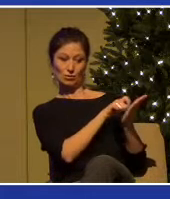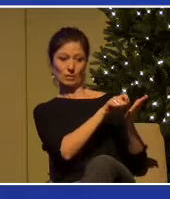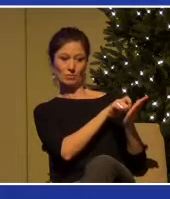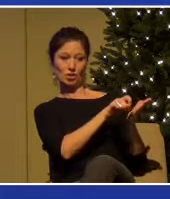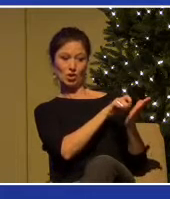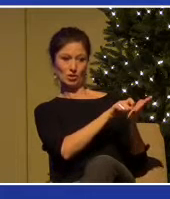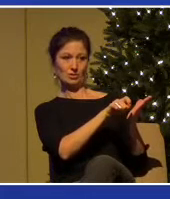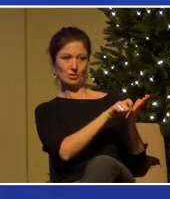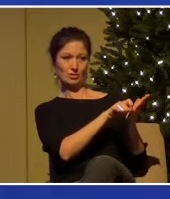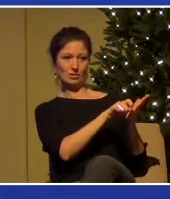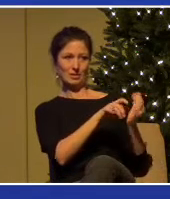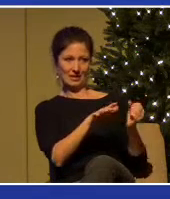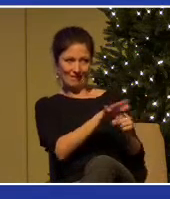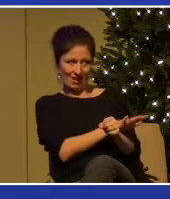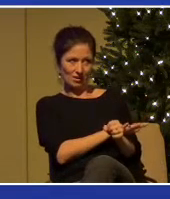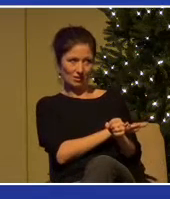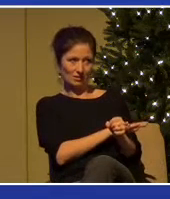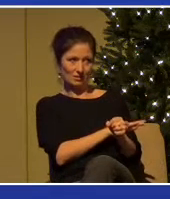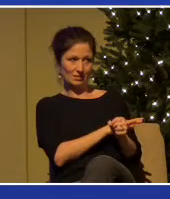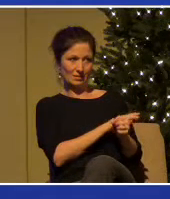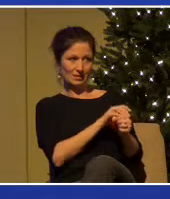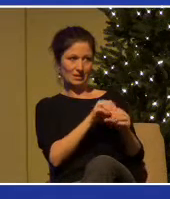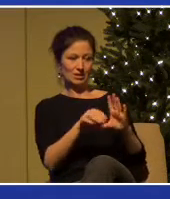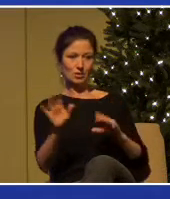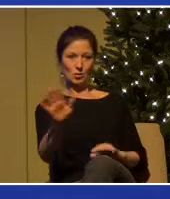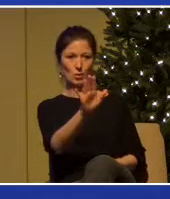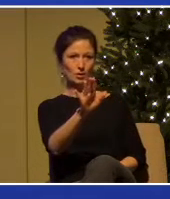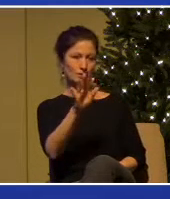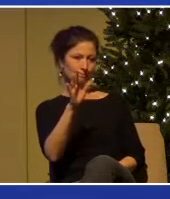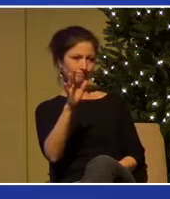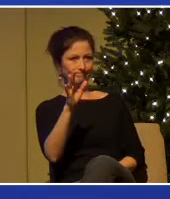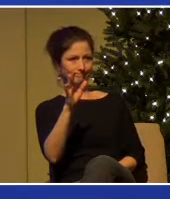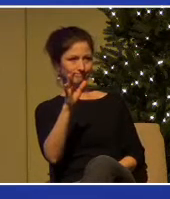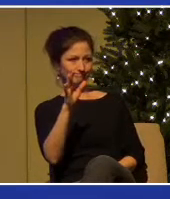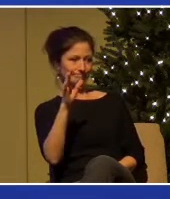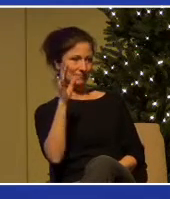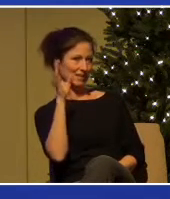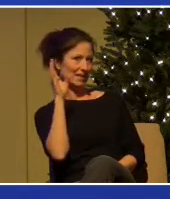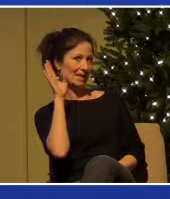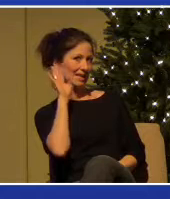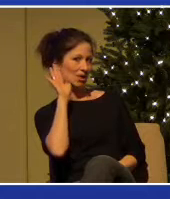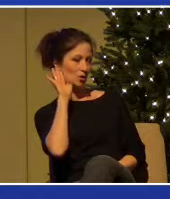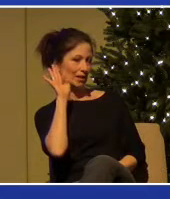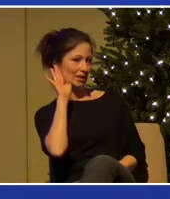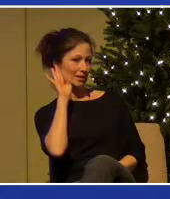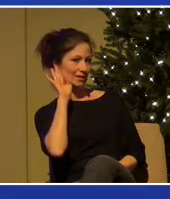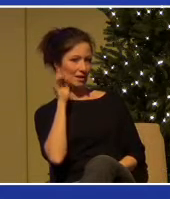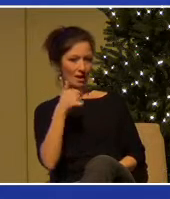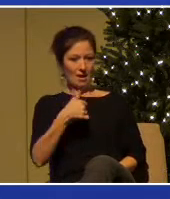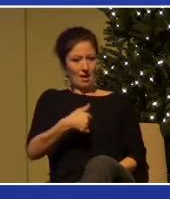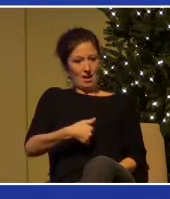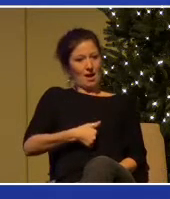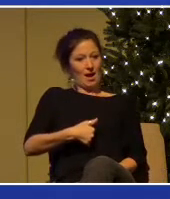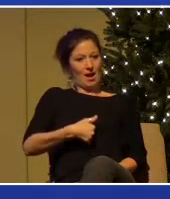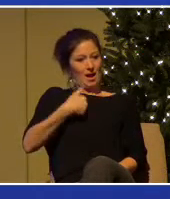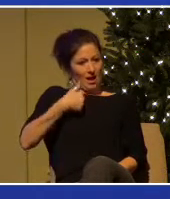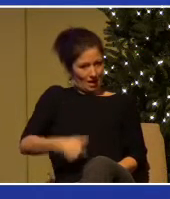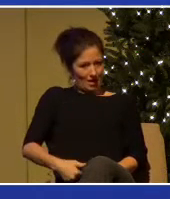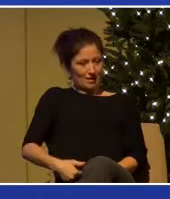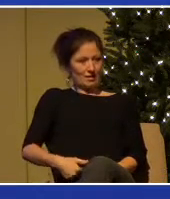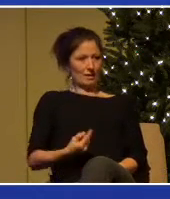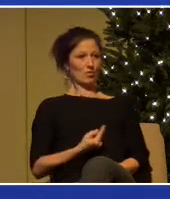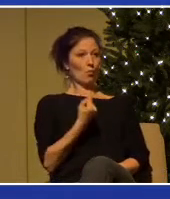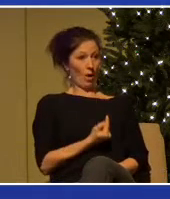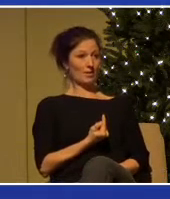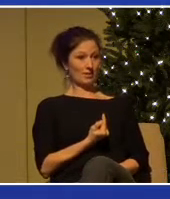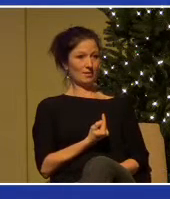is fulfilled in your hearing. He said, I am the one